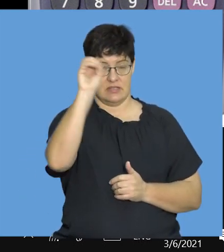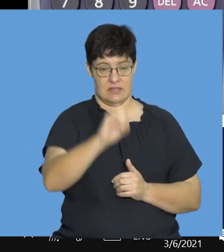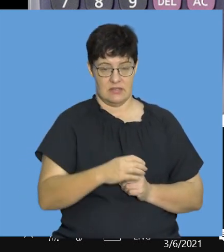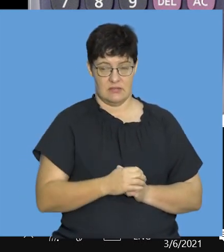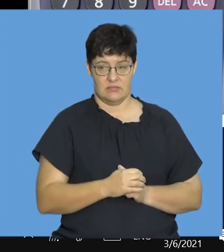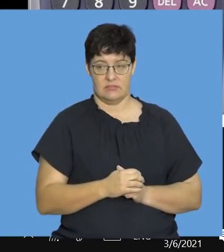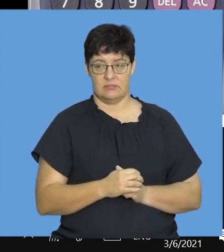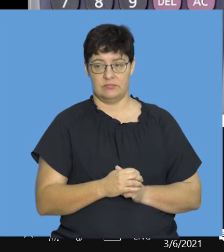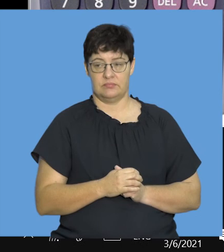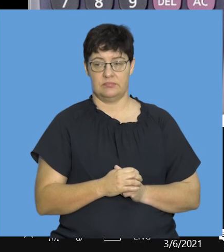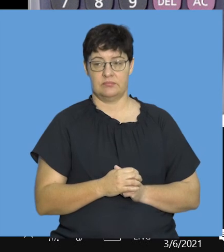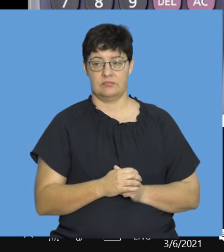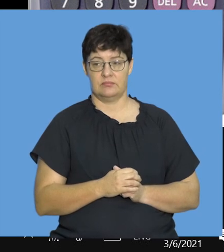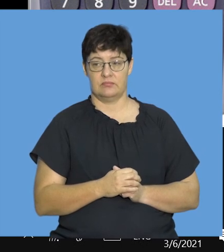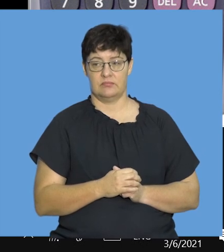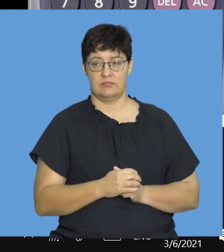50%,